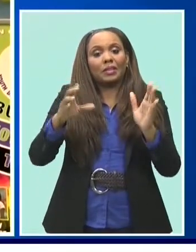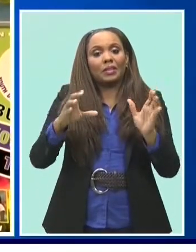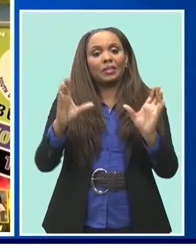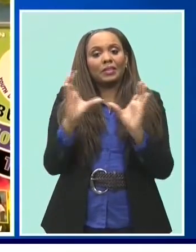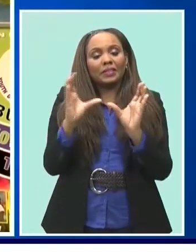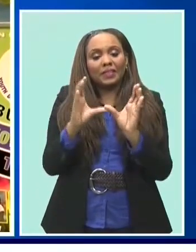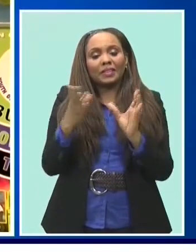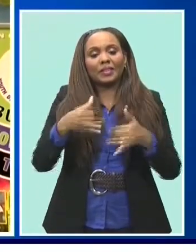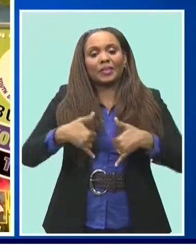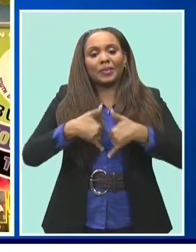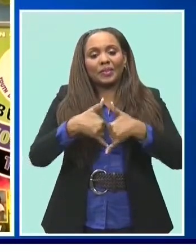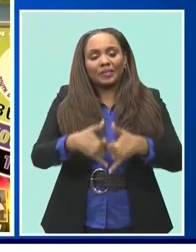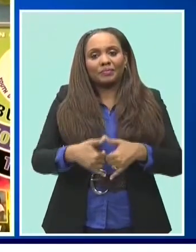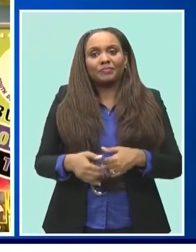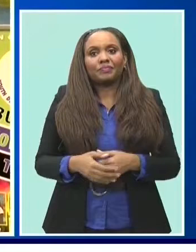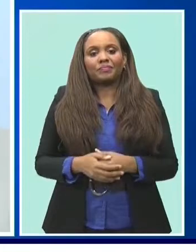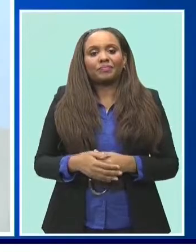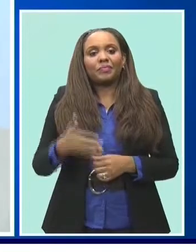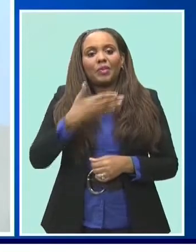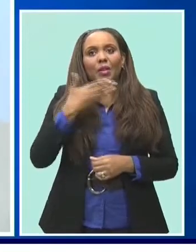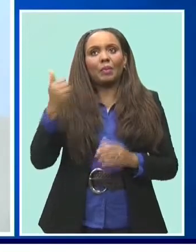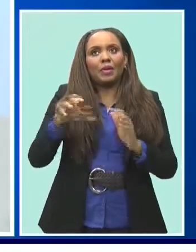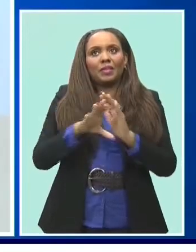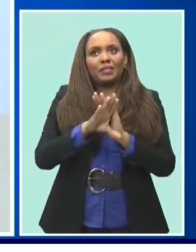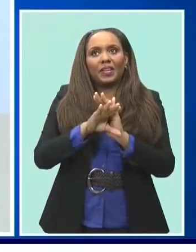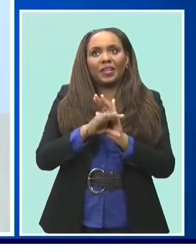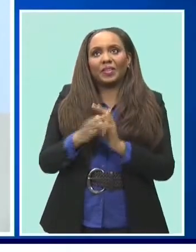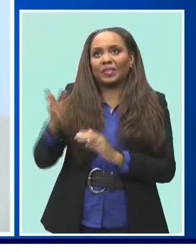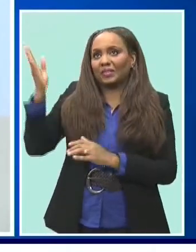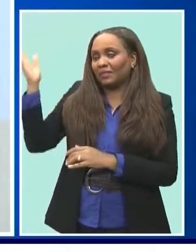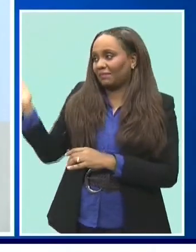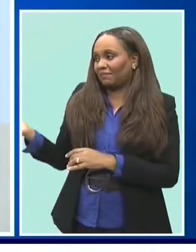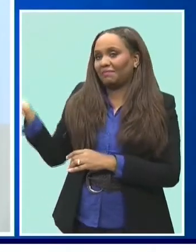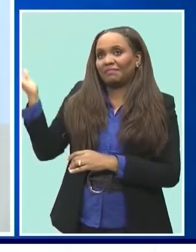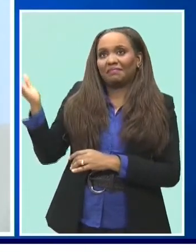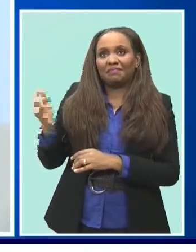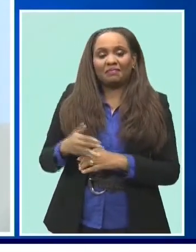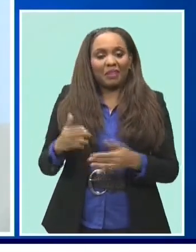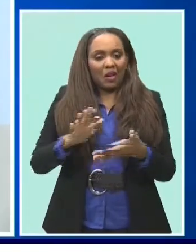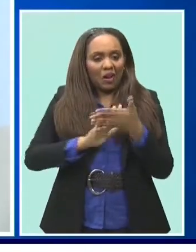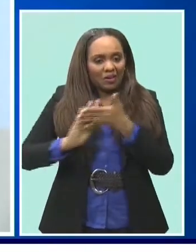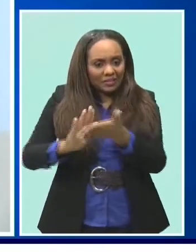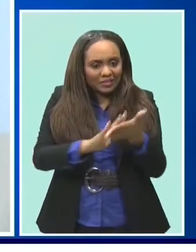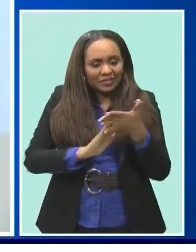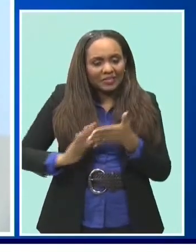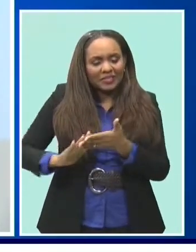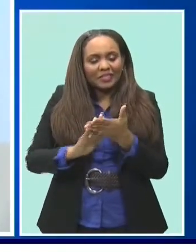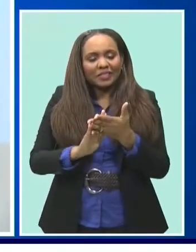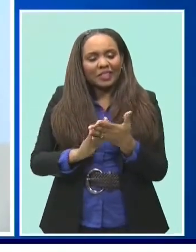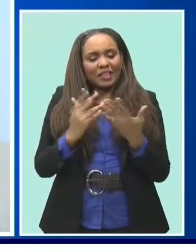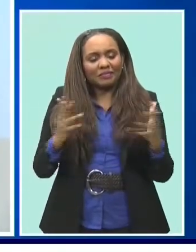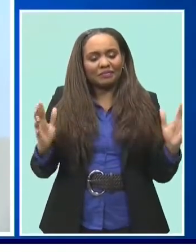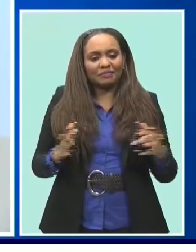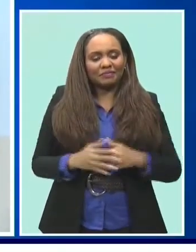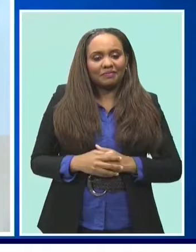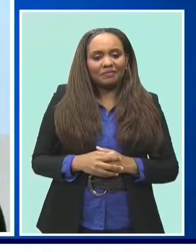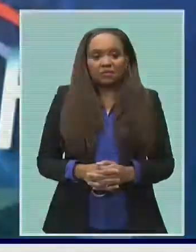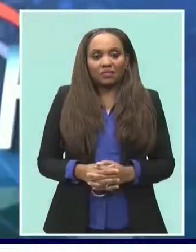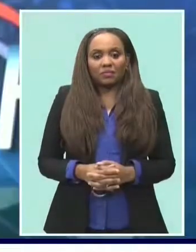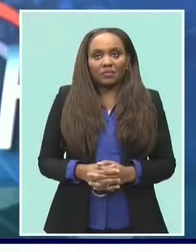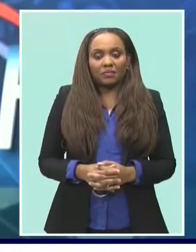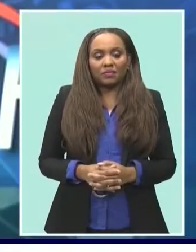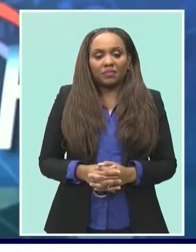awards. The Best Video Award was won by Sarah Holder. Congratulations. Kishma Singis, CBC